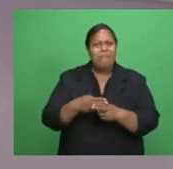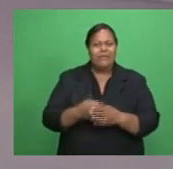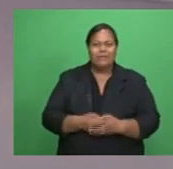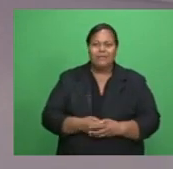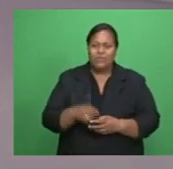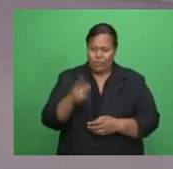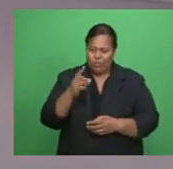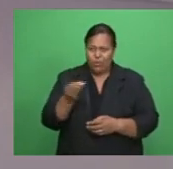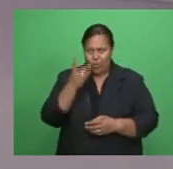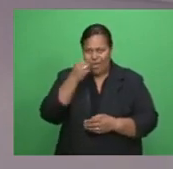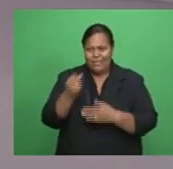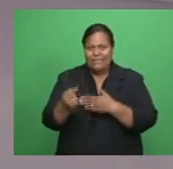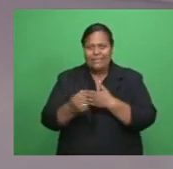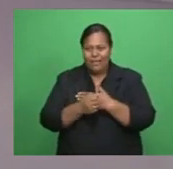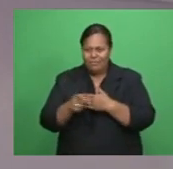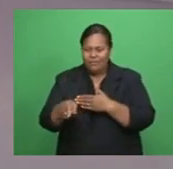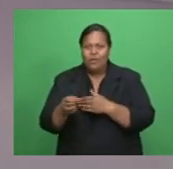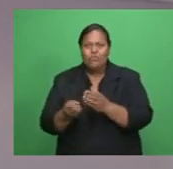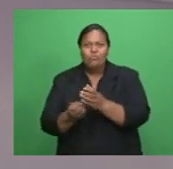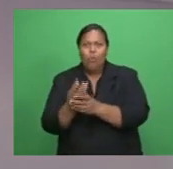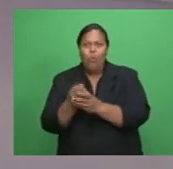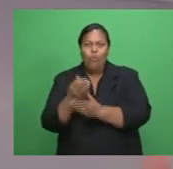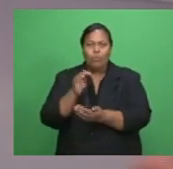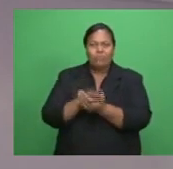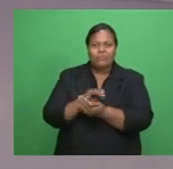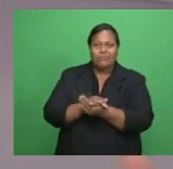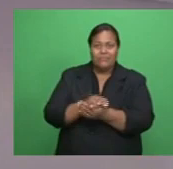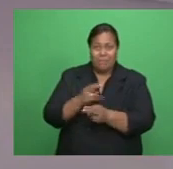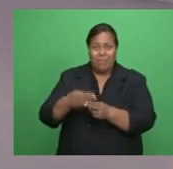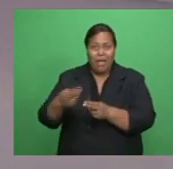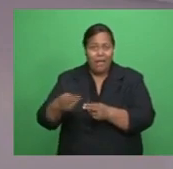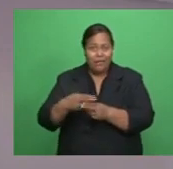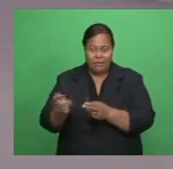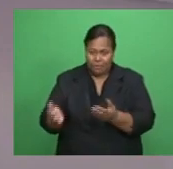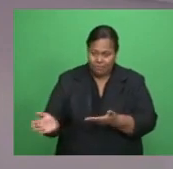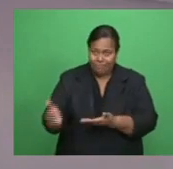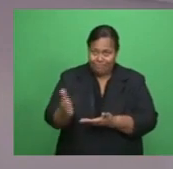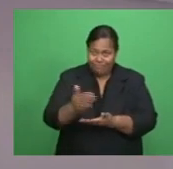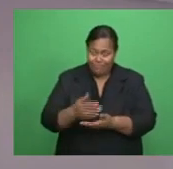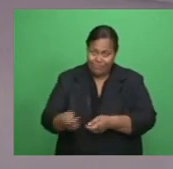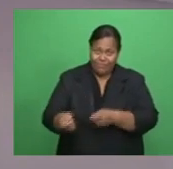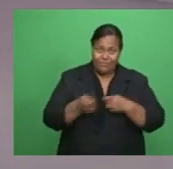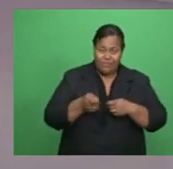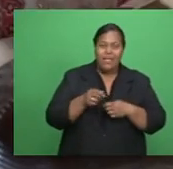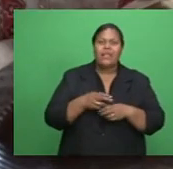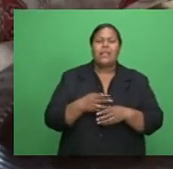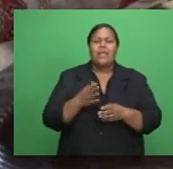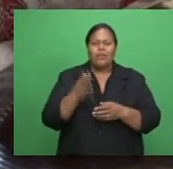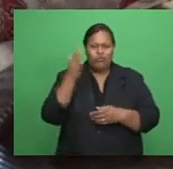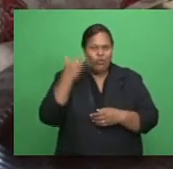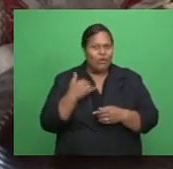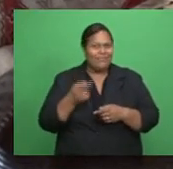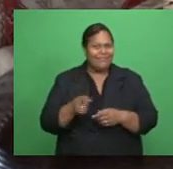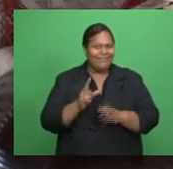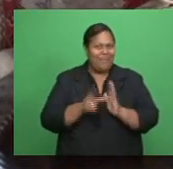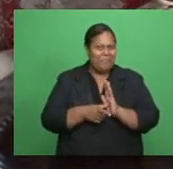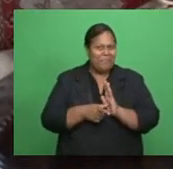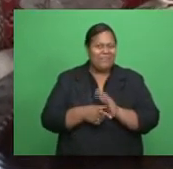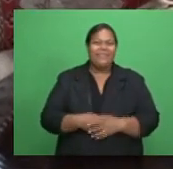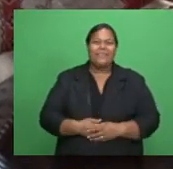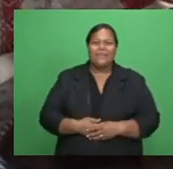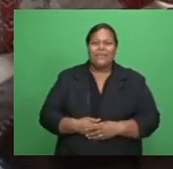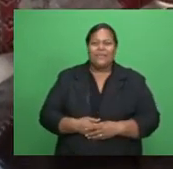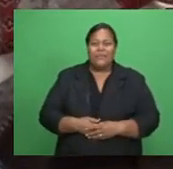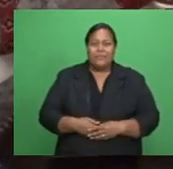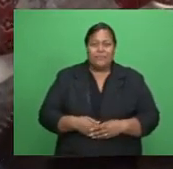grow the kava plants and harvest them within the shortest time frame possible. The company has been educating